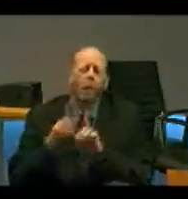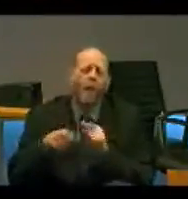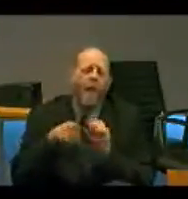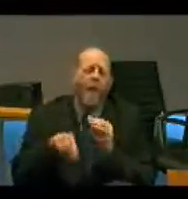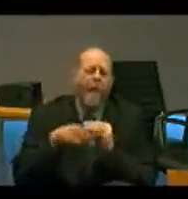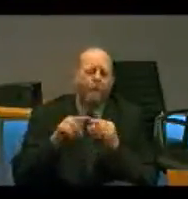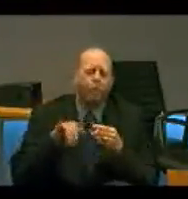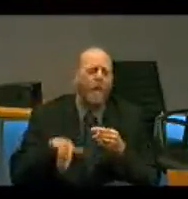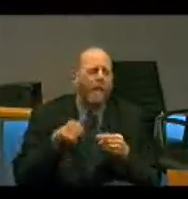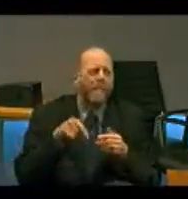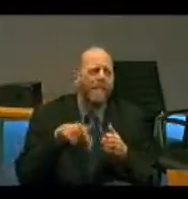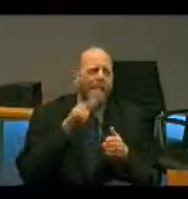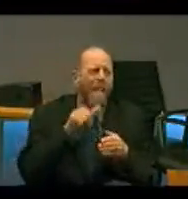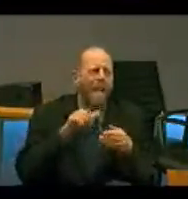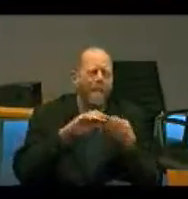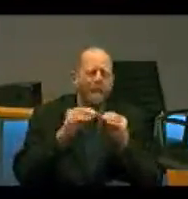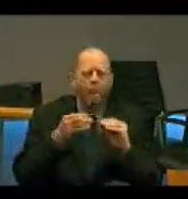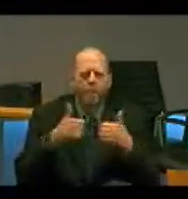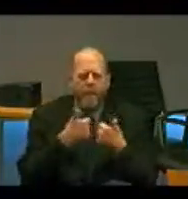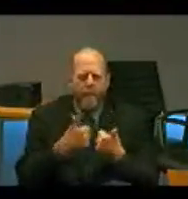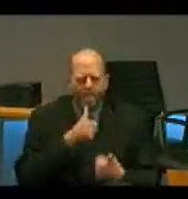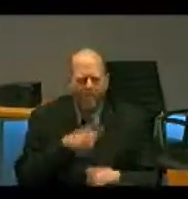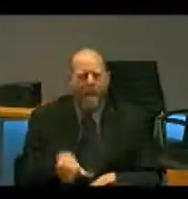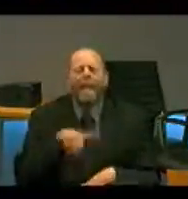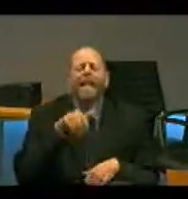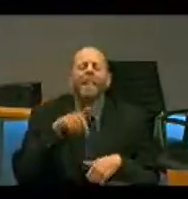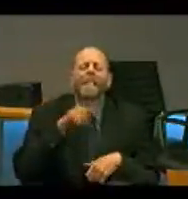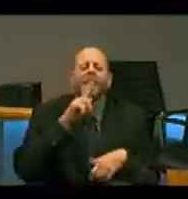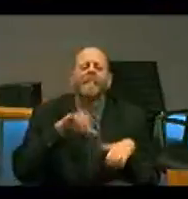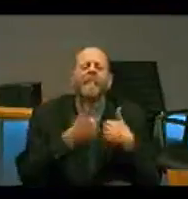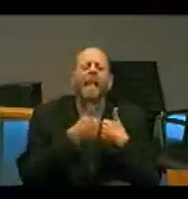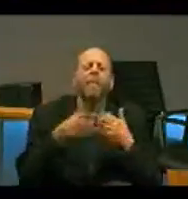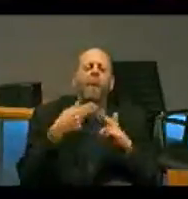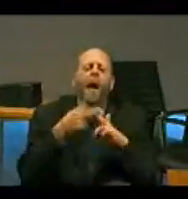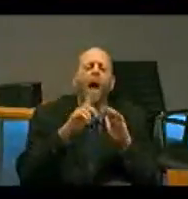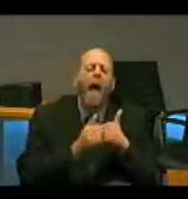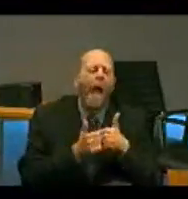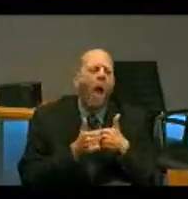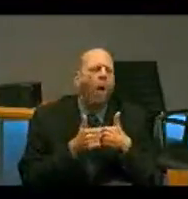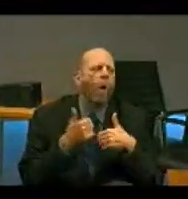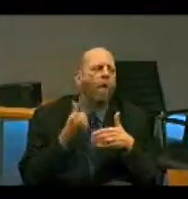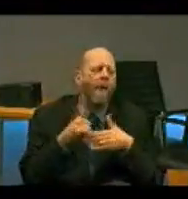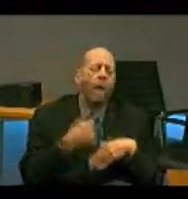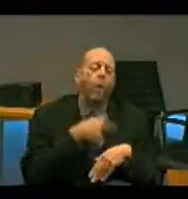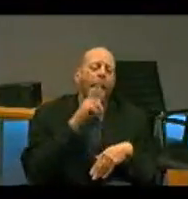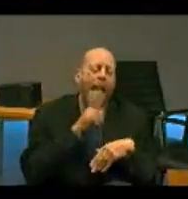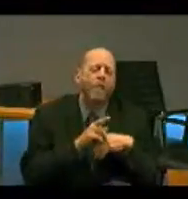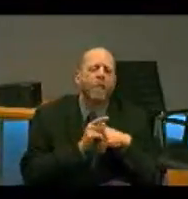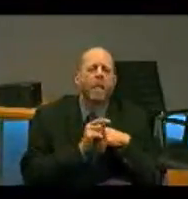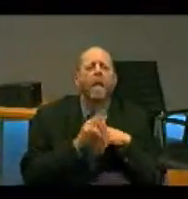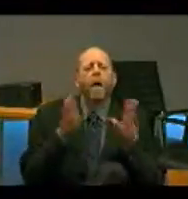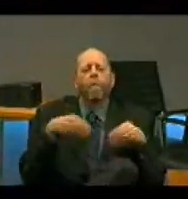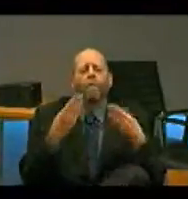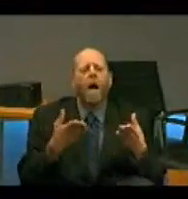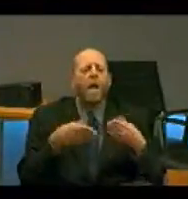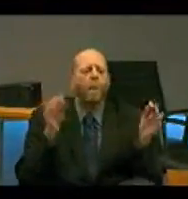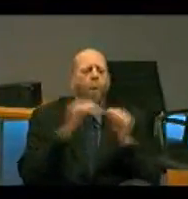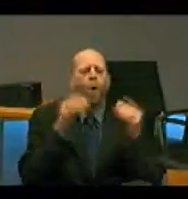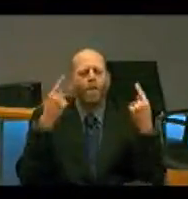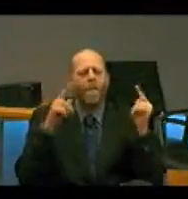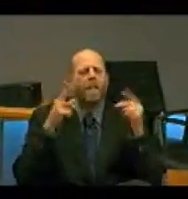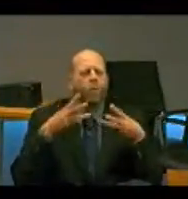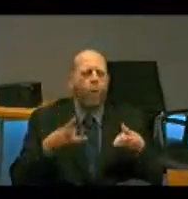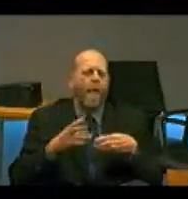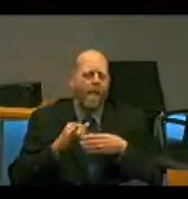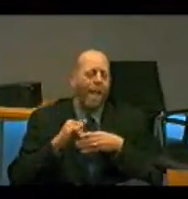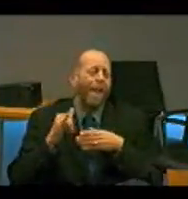that. This is not a numbers game. This is a game about how it is that we actually provide a more effective way